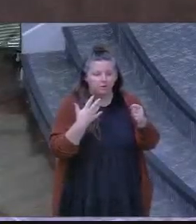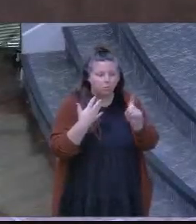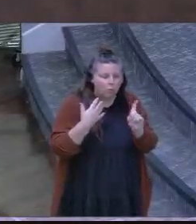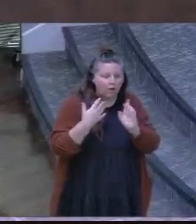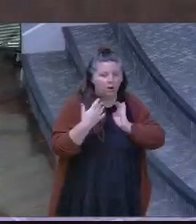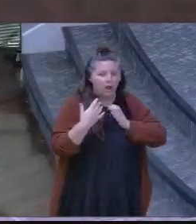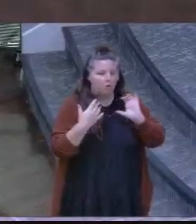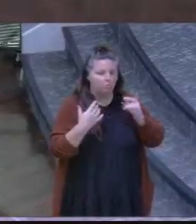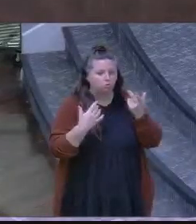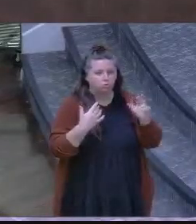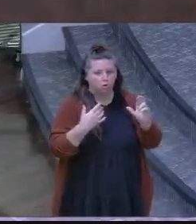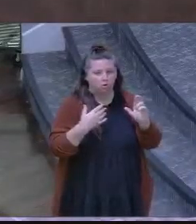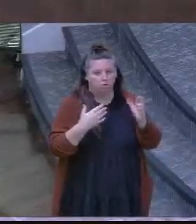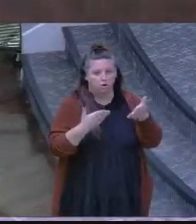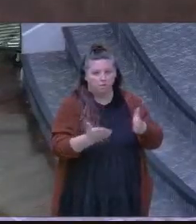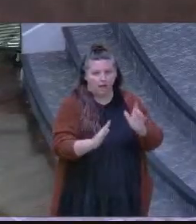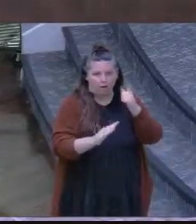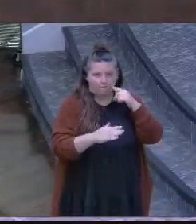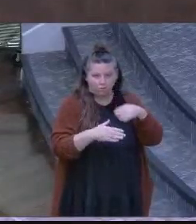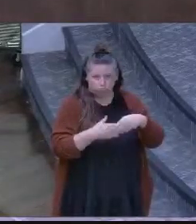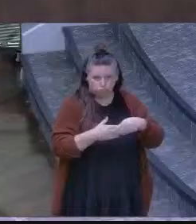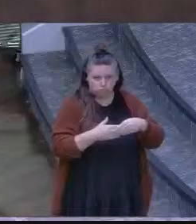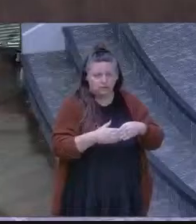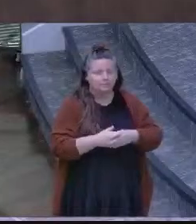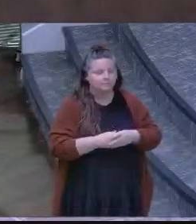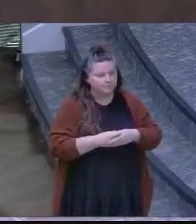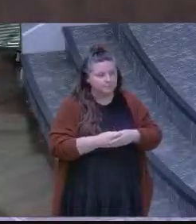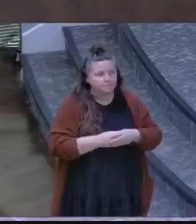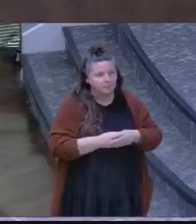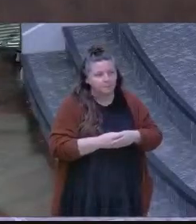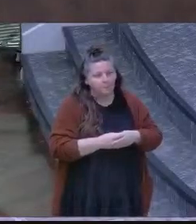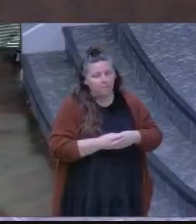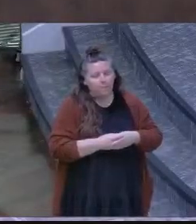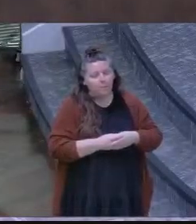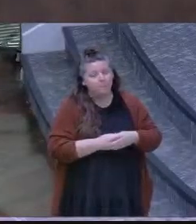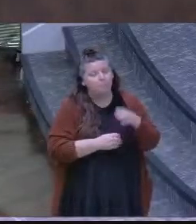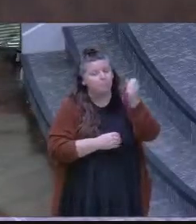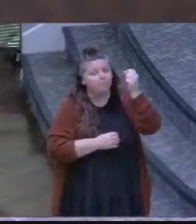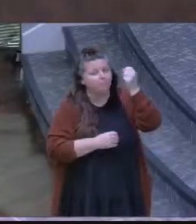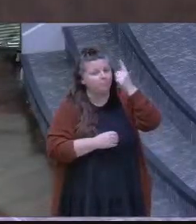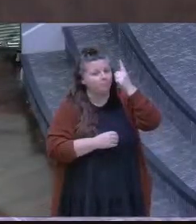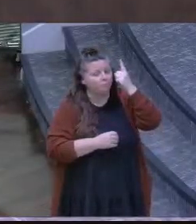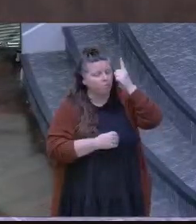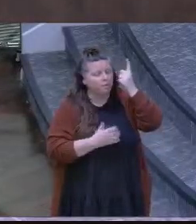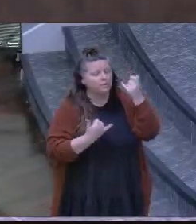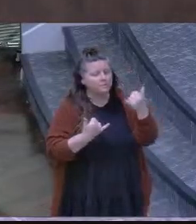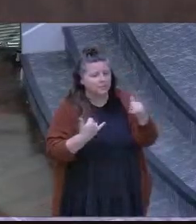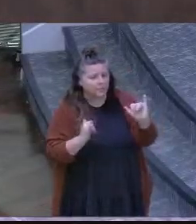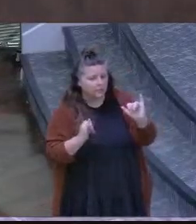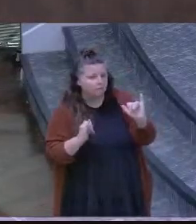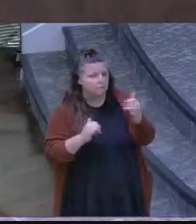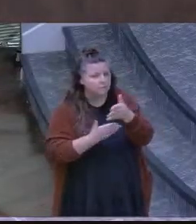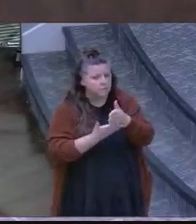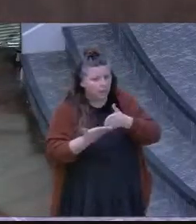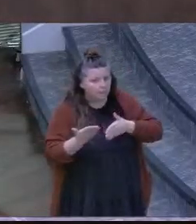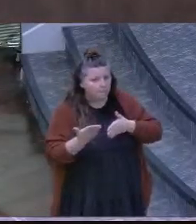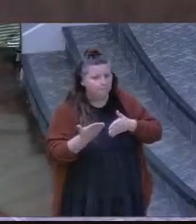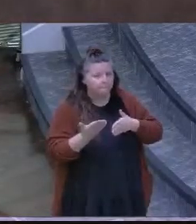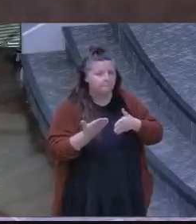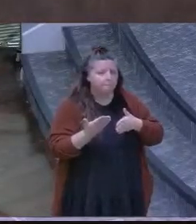flexibility. There were still a couple of areas that I wanted